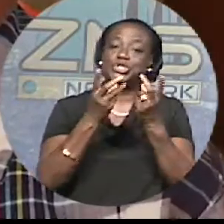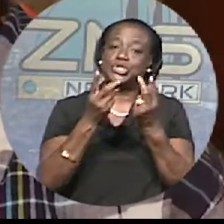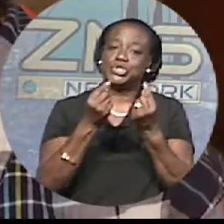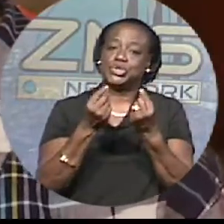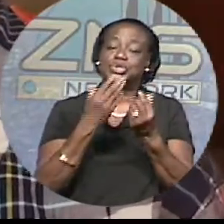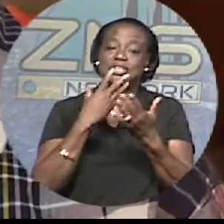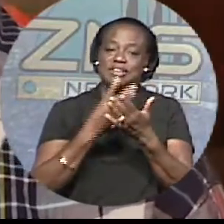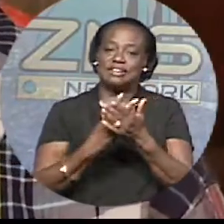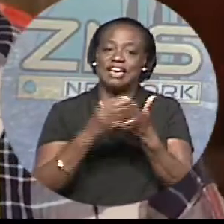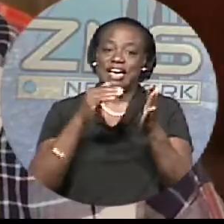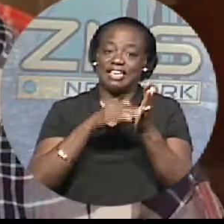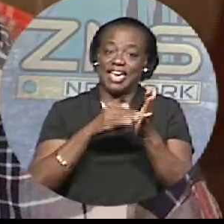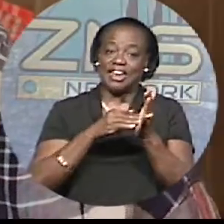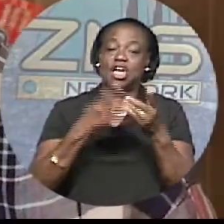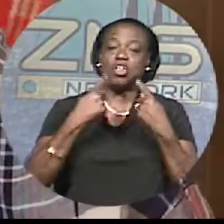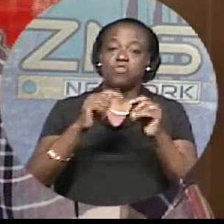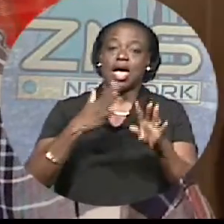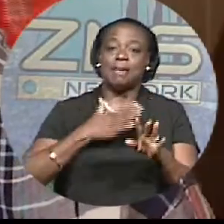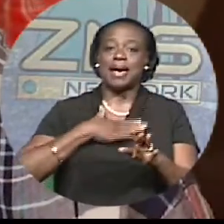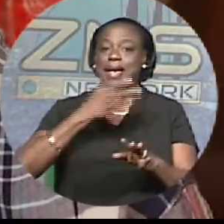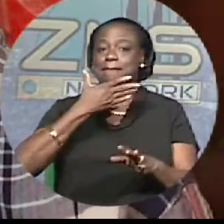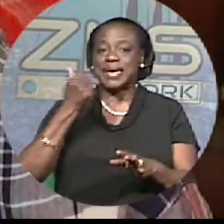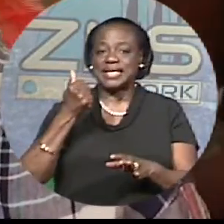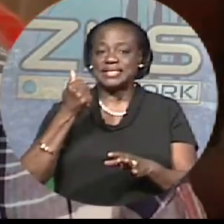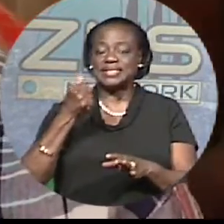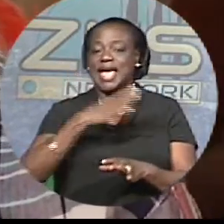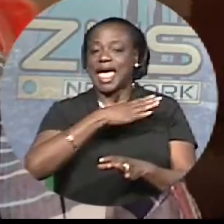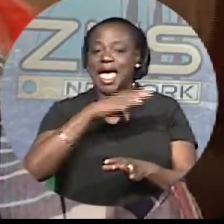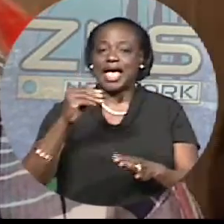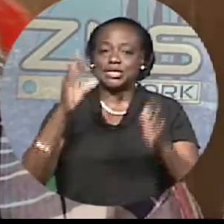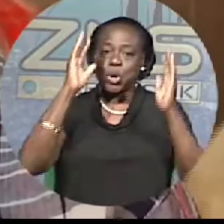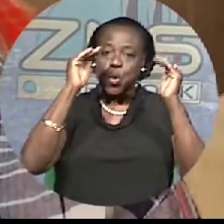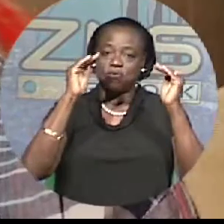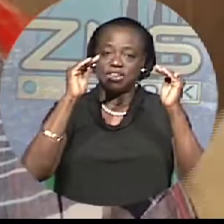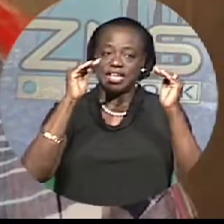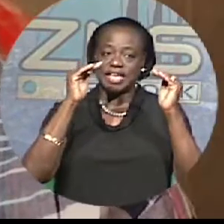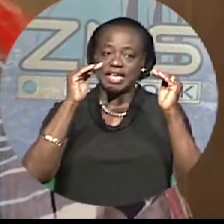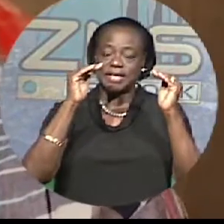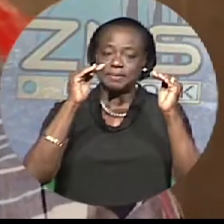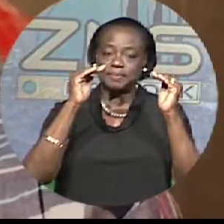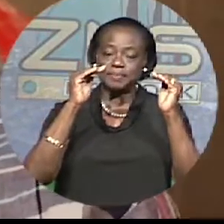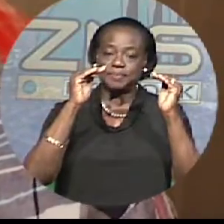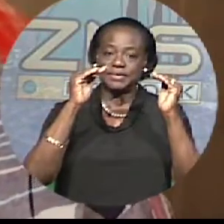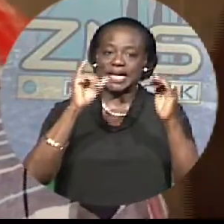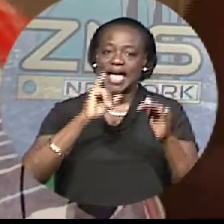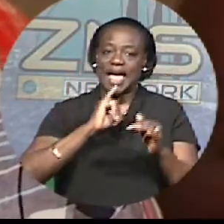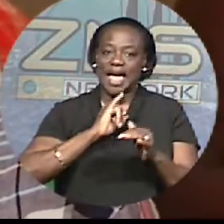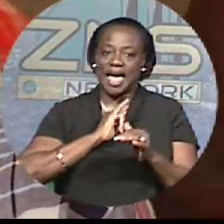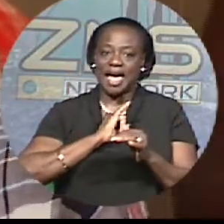again and try my best, and hopefully I'll